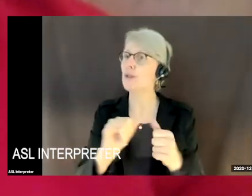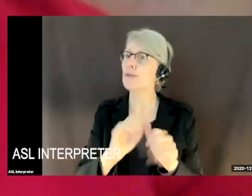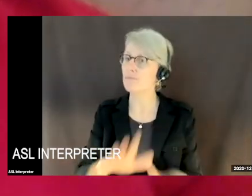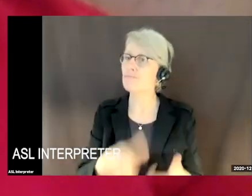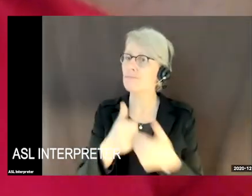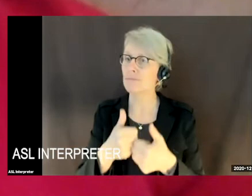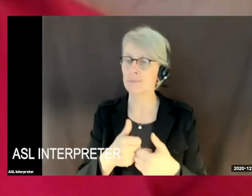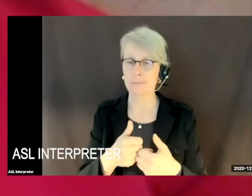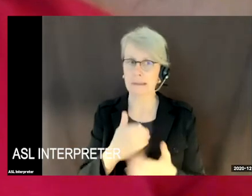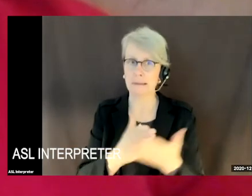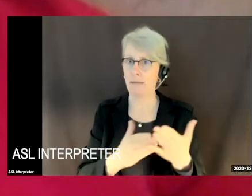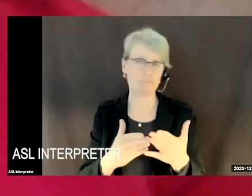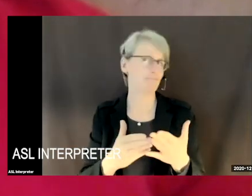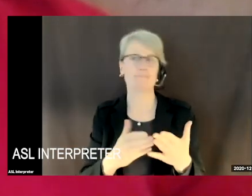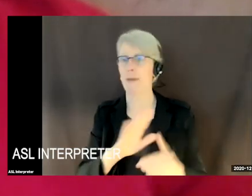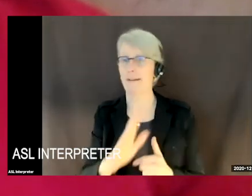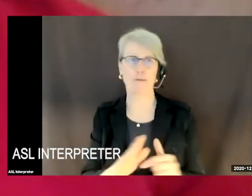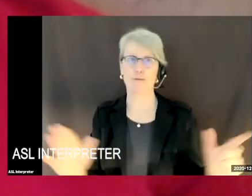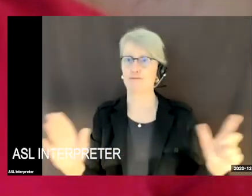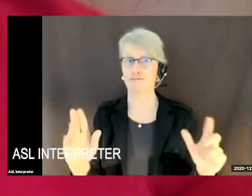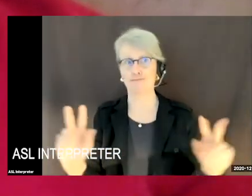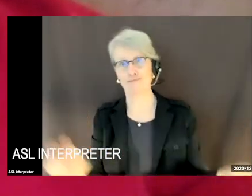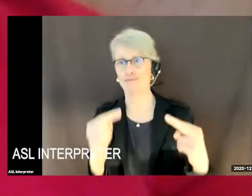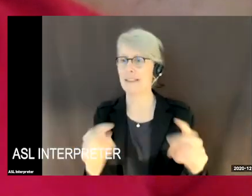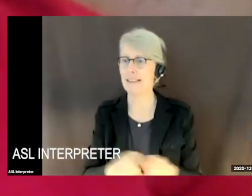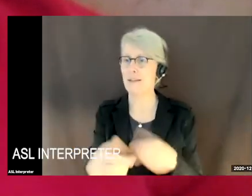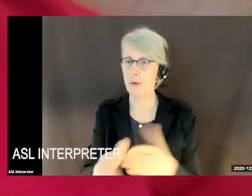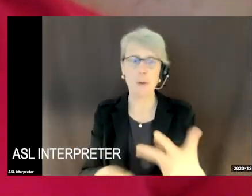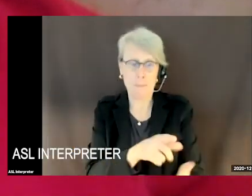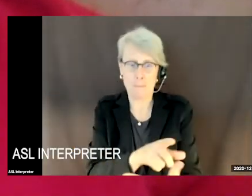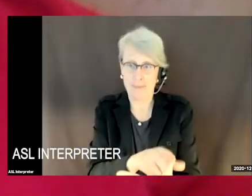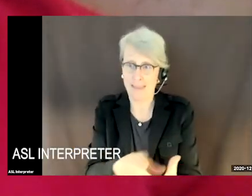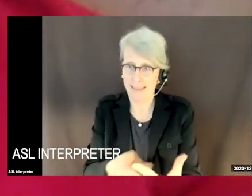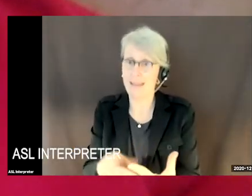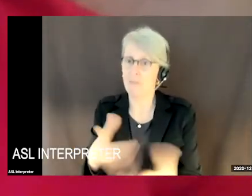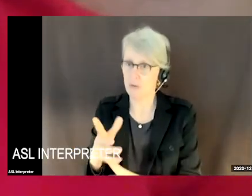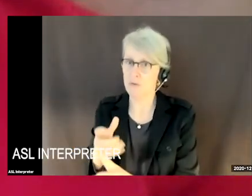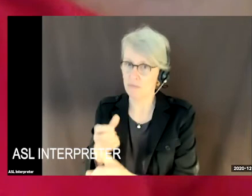unusual collaborators experienced harm from these 3